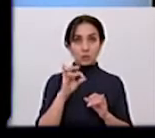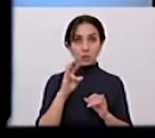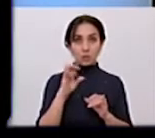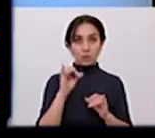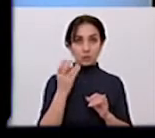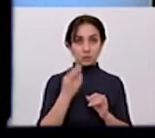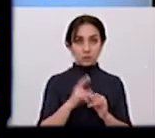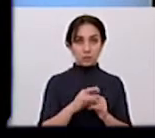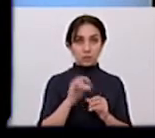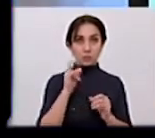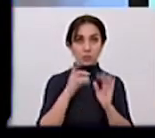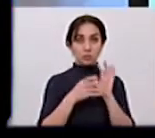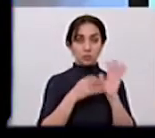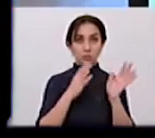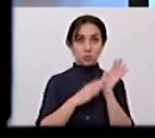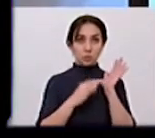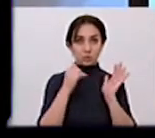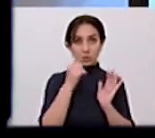gapirganda